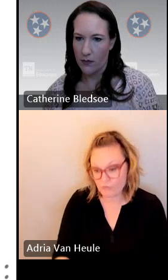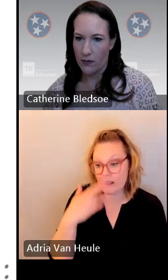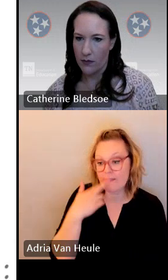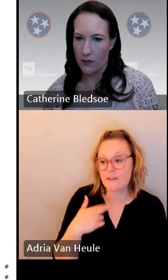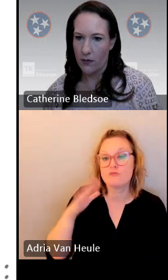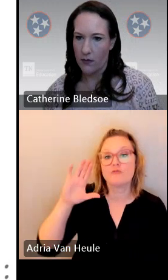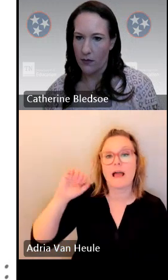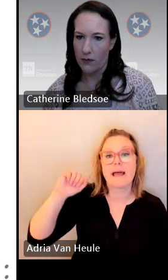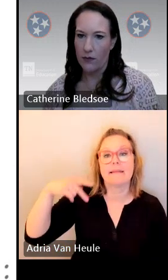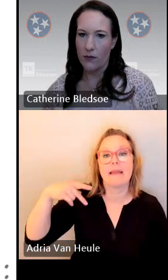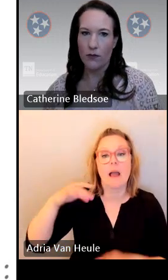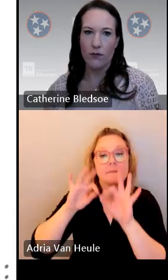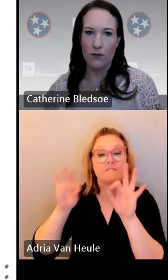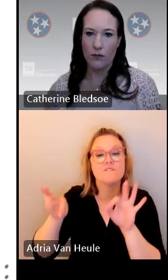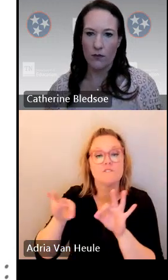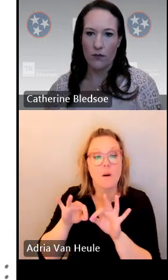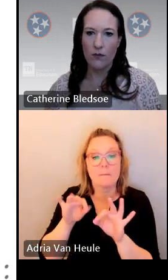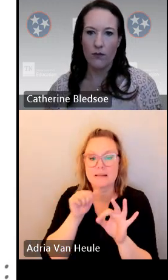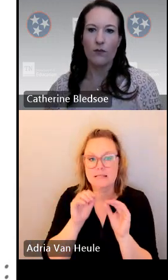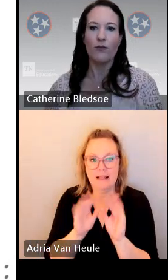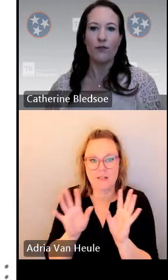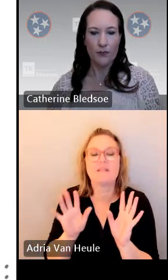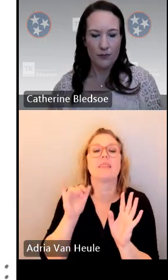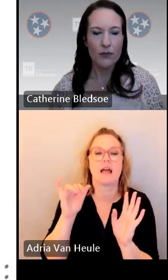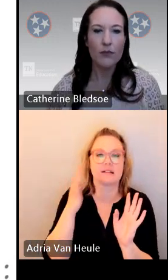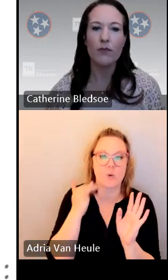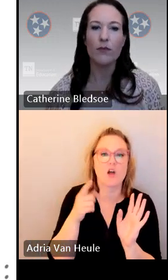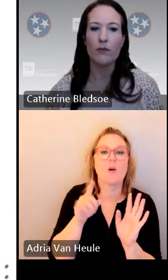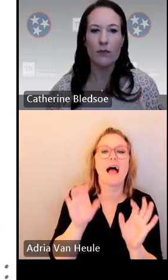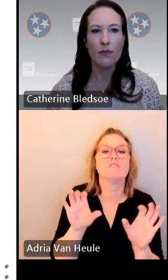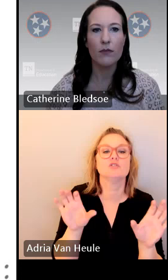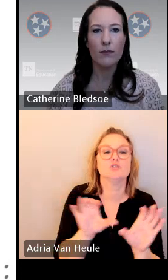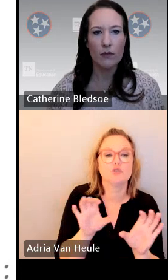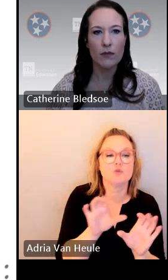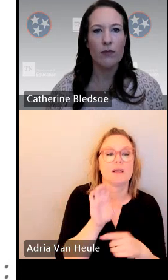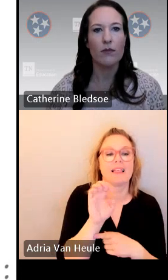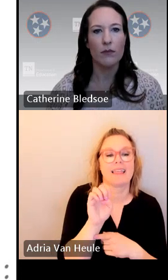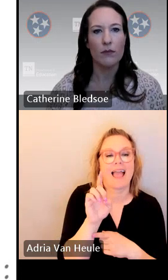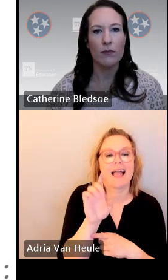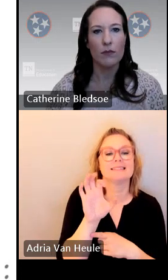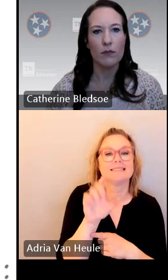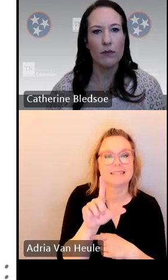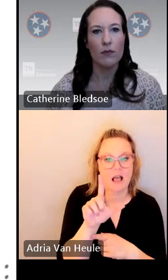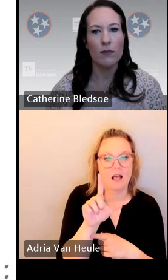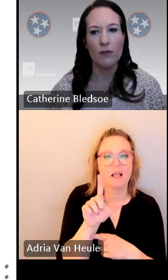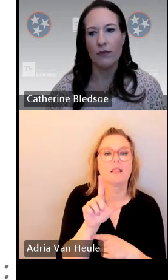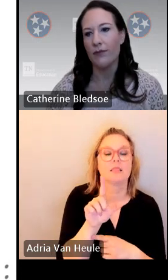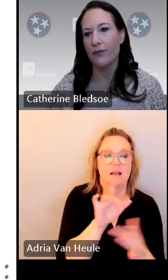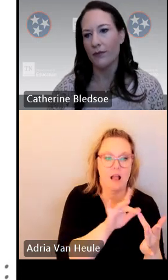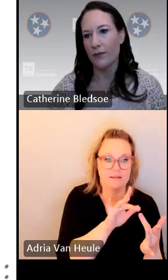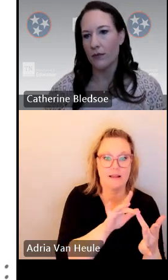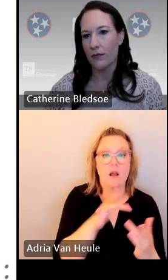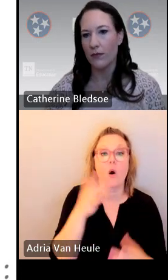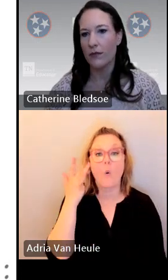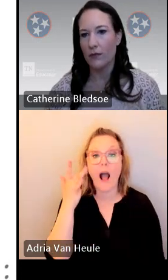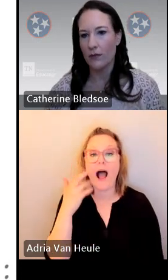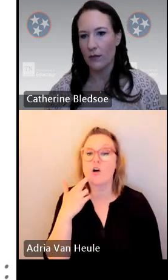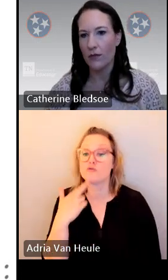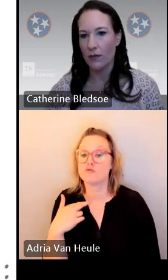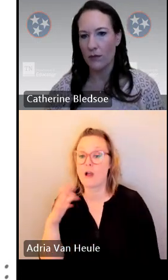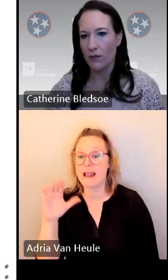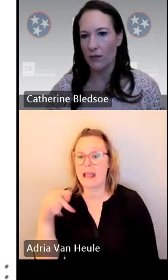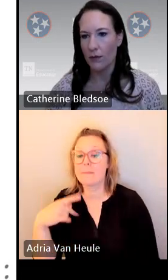attempt. Reason being, that's why you have to do the Excel contact log as well. Red cap just says, did you attempt to contact that